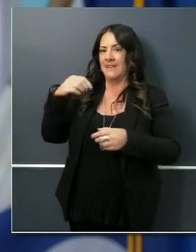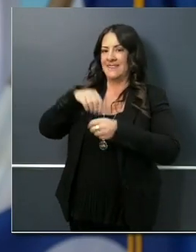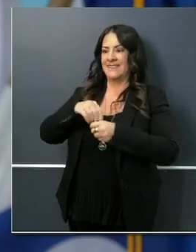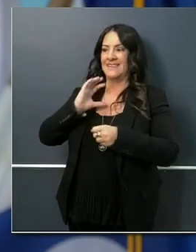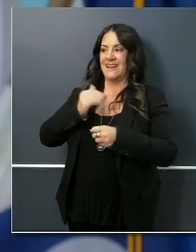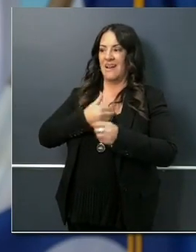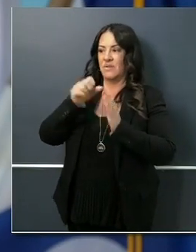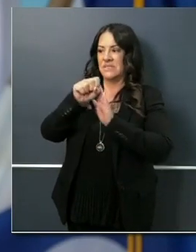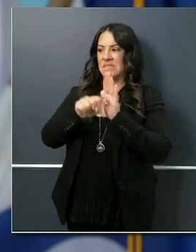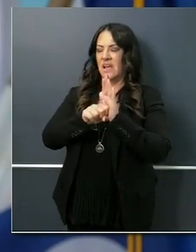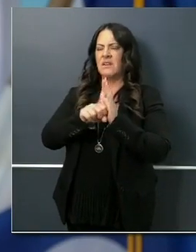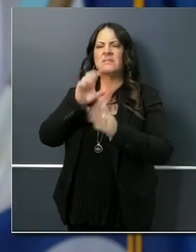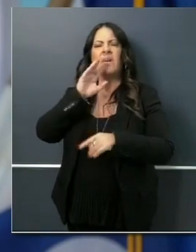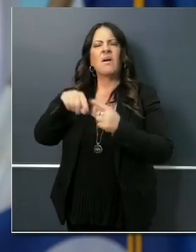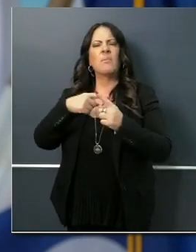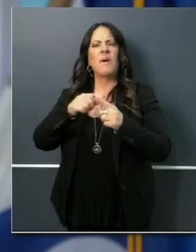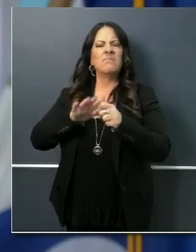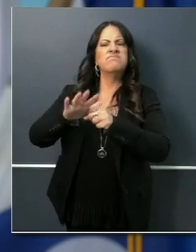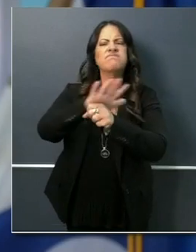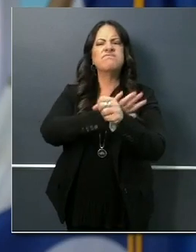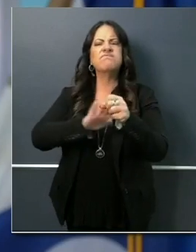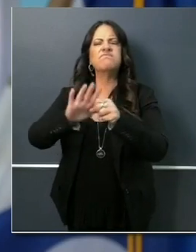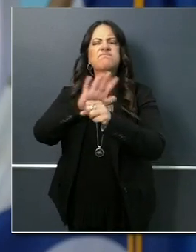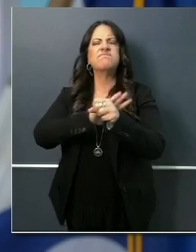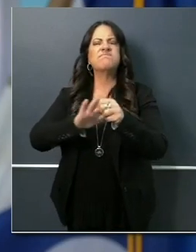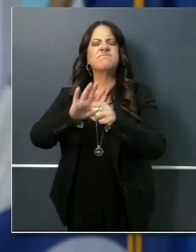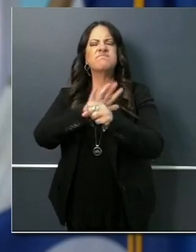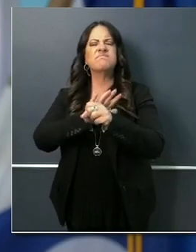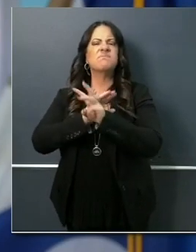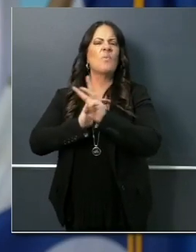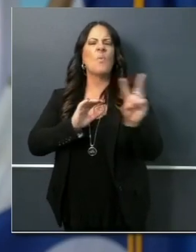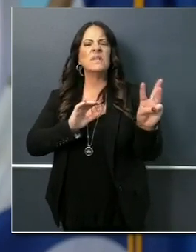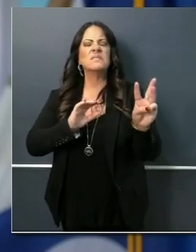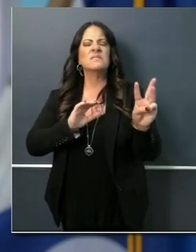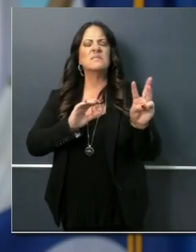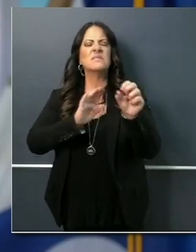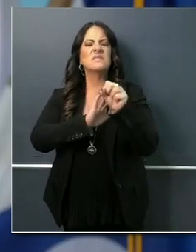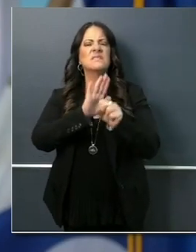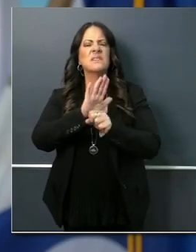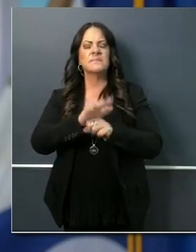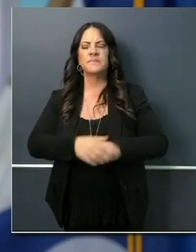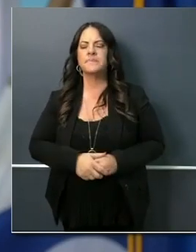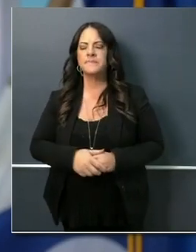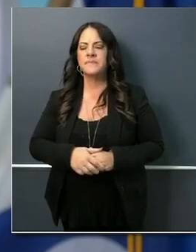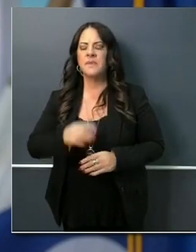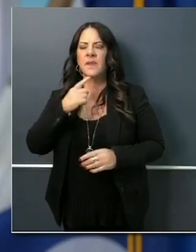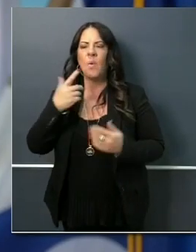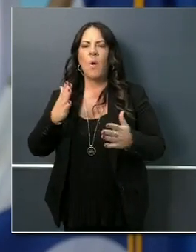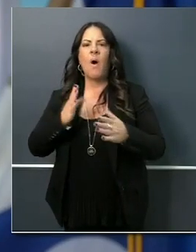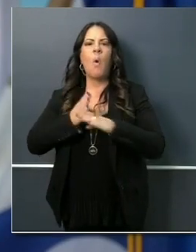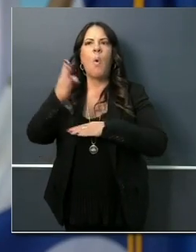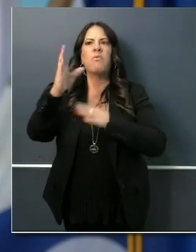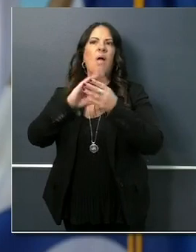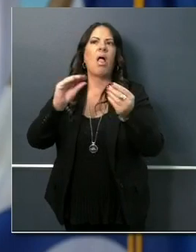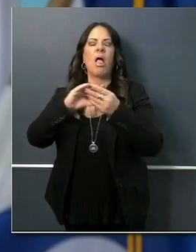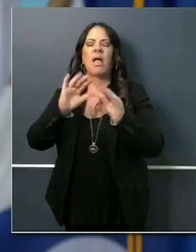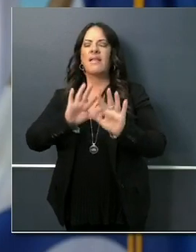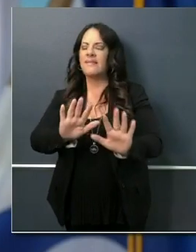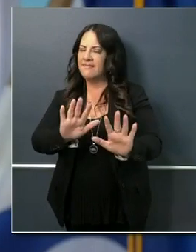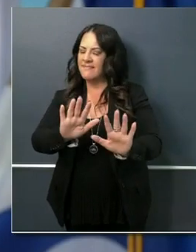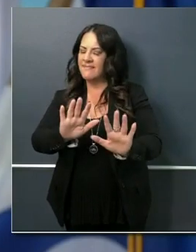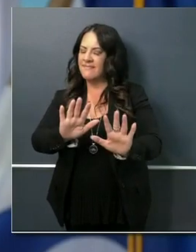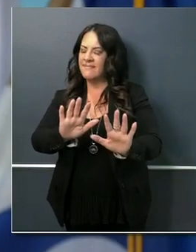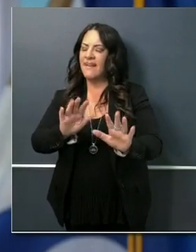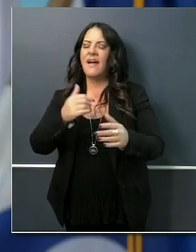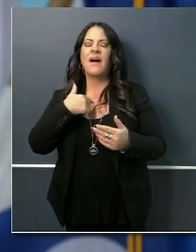broadly as a region. I don't want to overstate this vision. I don't want to overstate this framework, and I